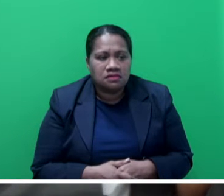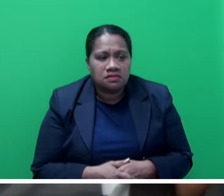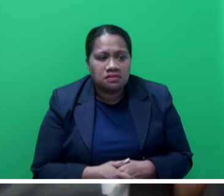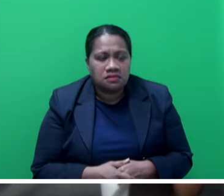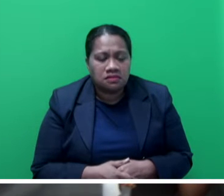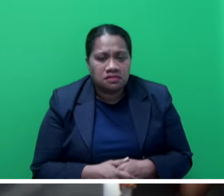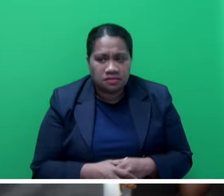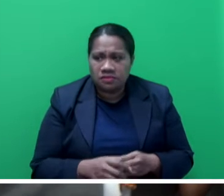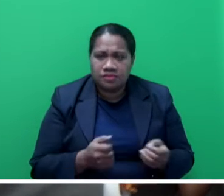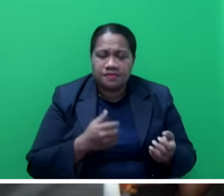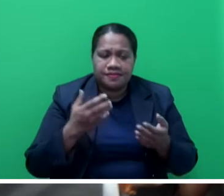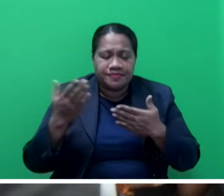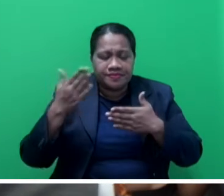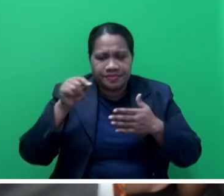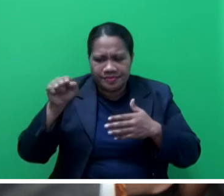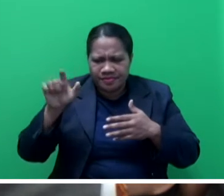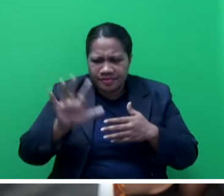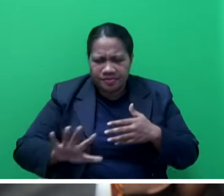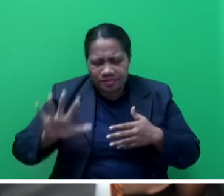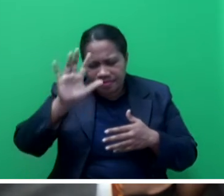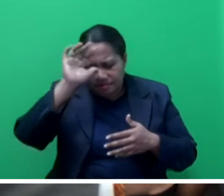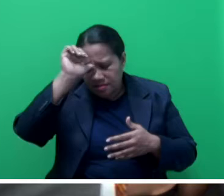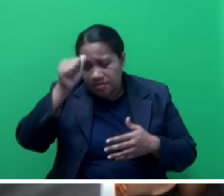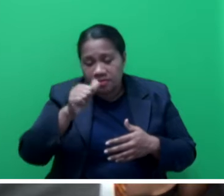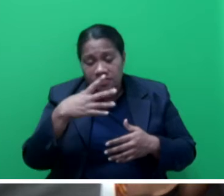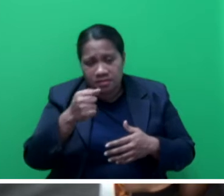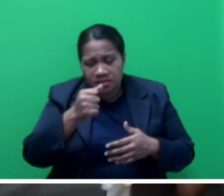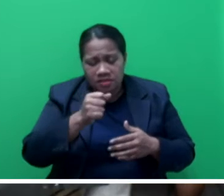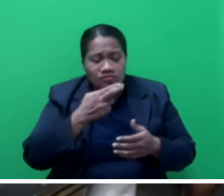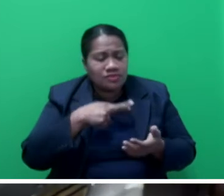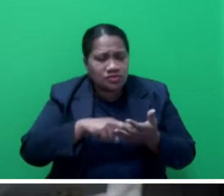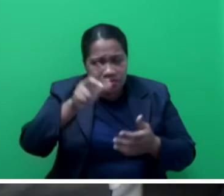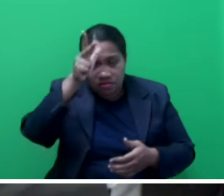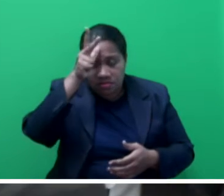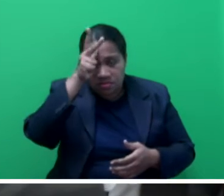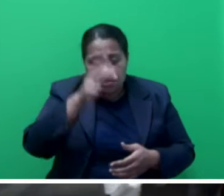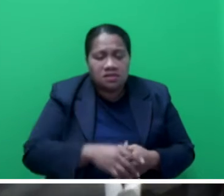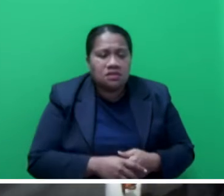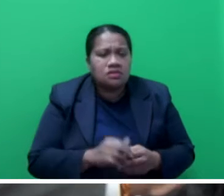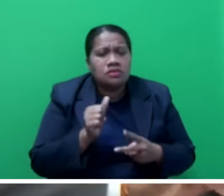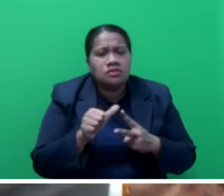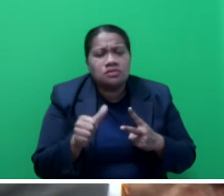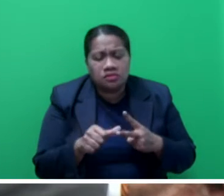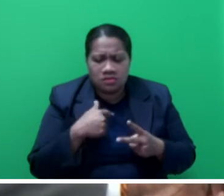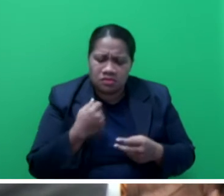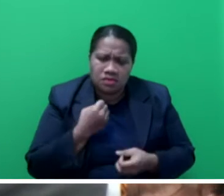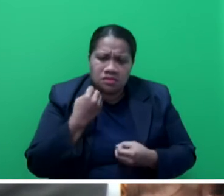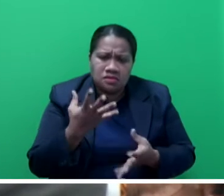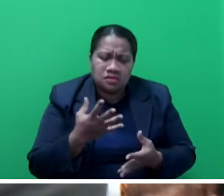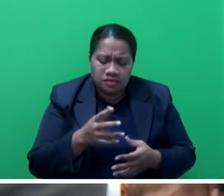in India. We've also noted reports in France and as of variants, and also, as I've alluded to, the Indian